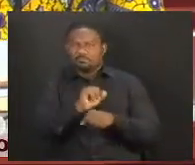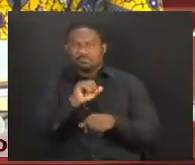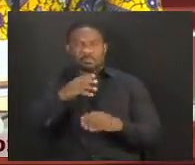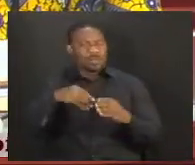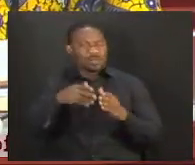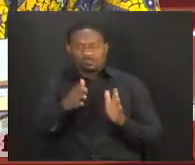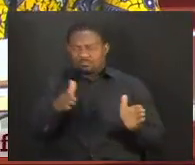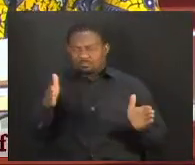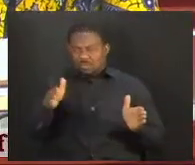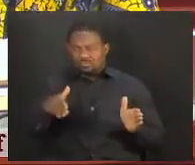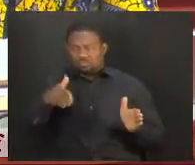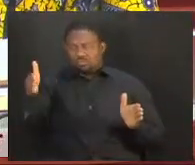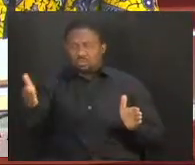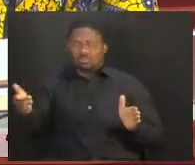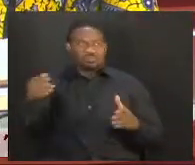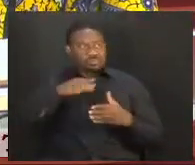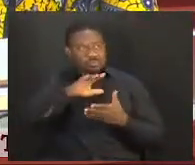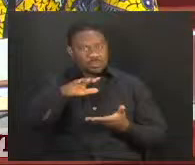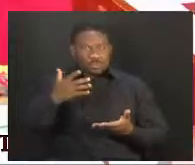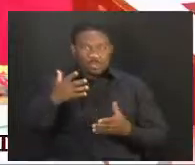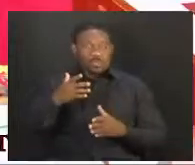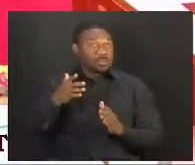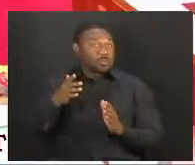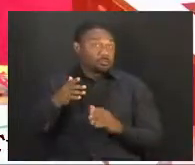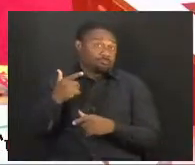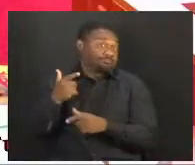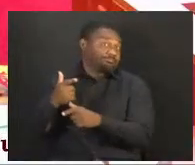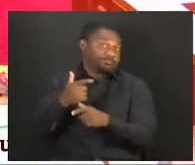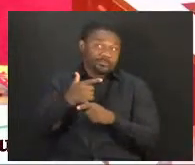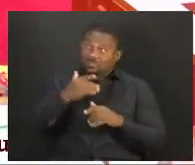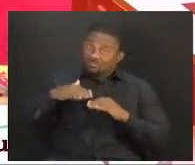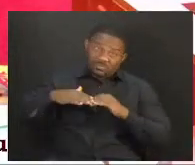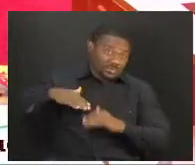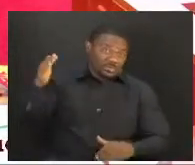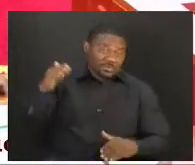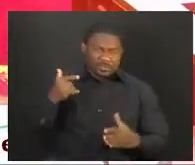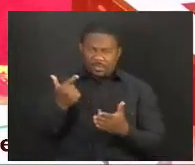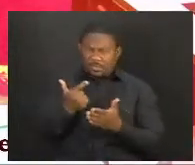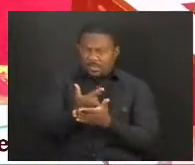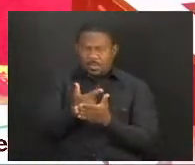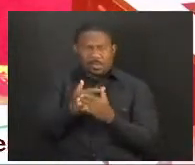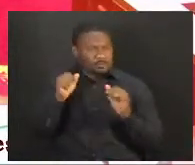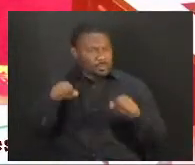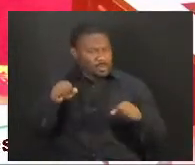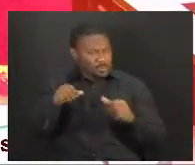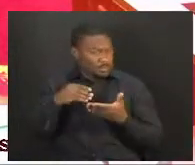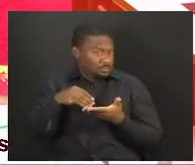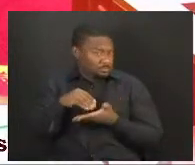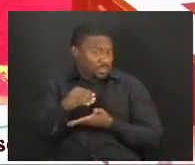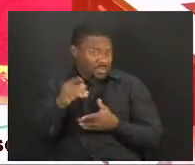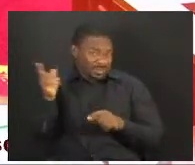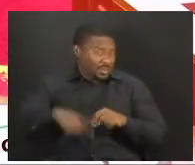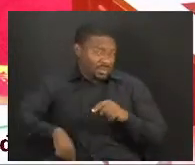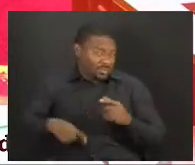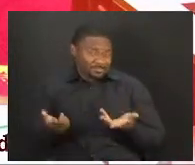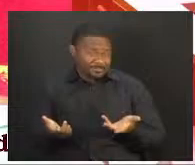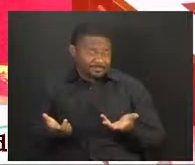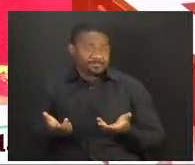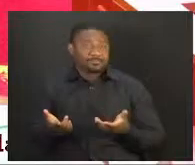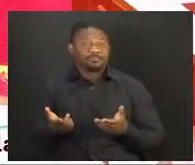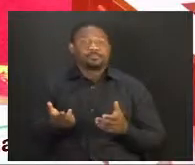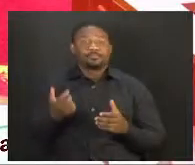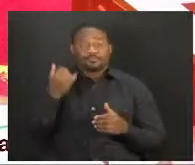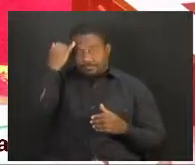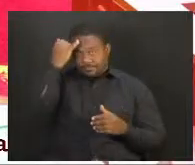expenditure framework. They borrowed over and above Ghana's capacity to repay. Mr. Speaker, His